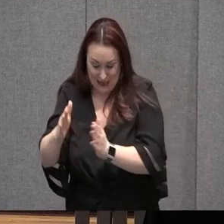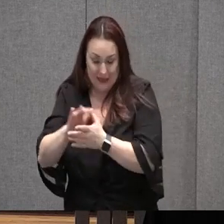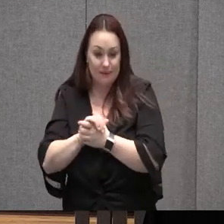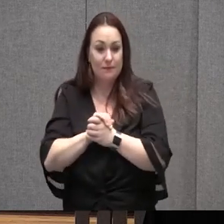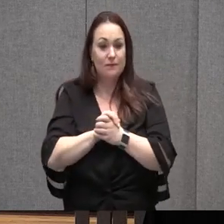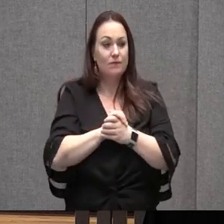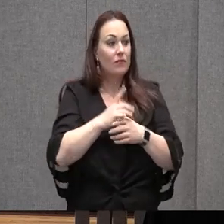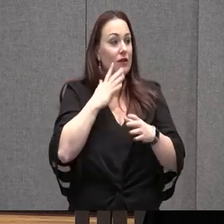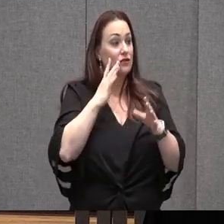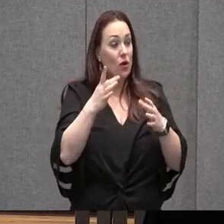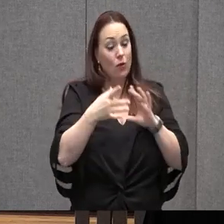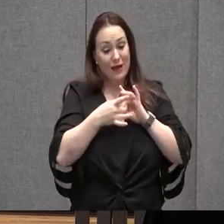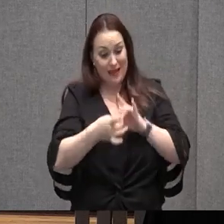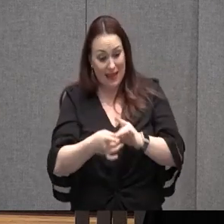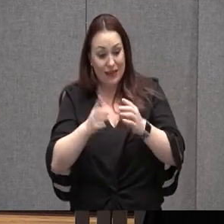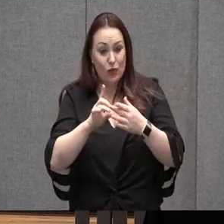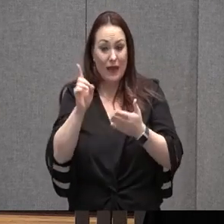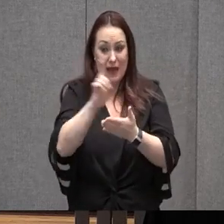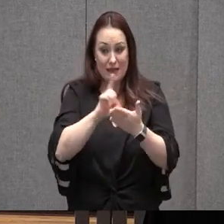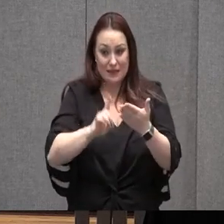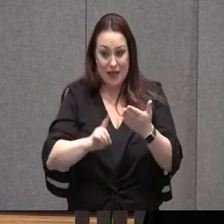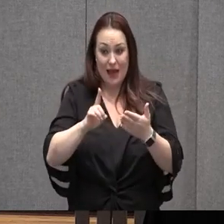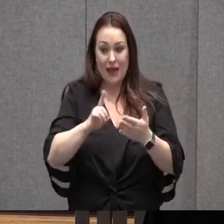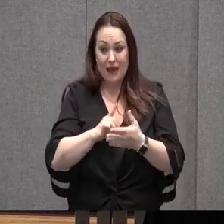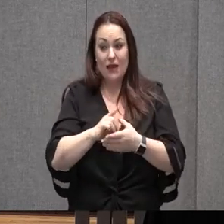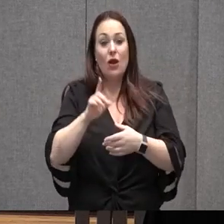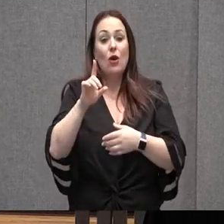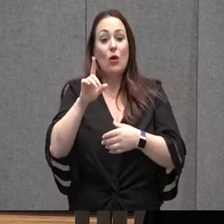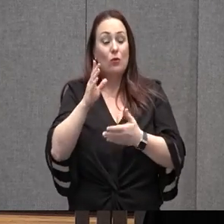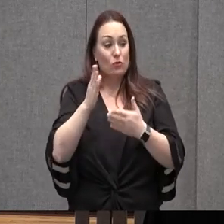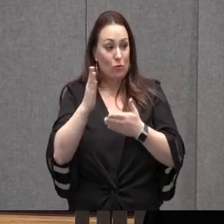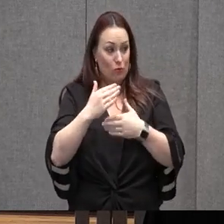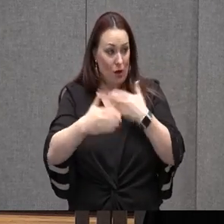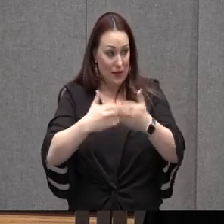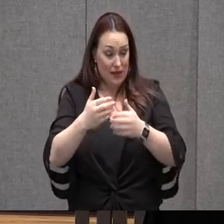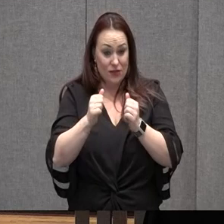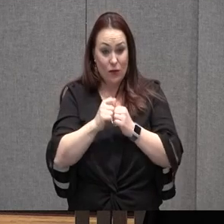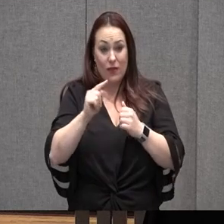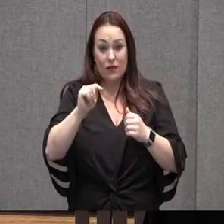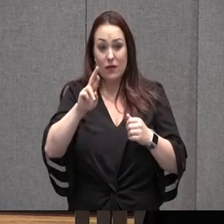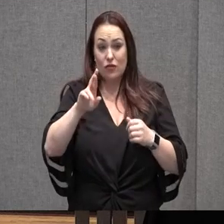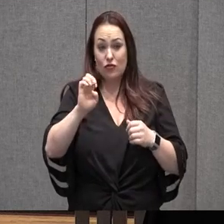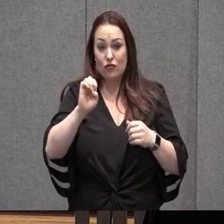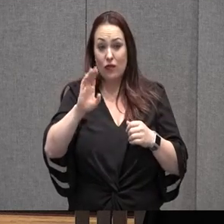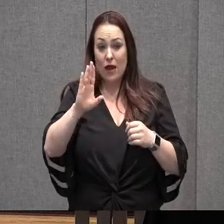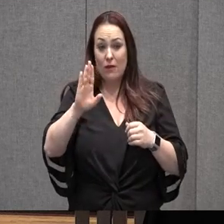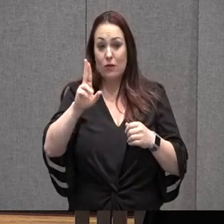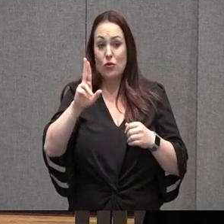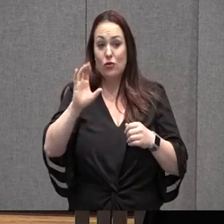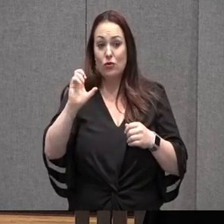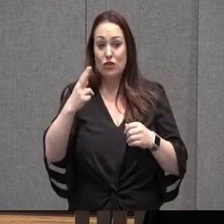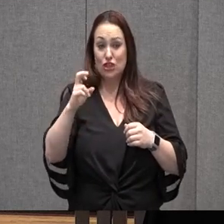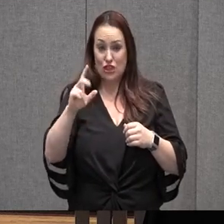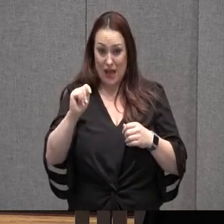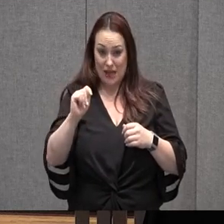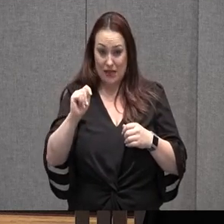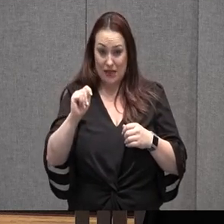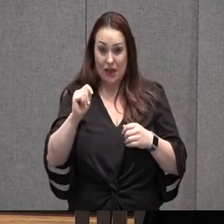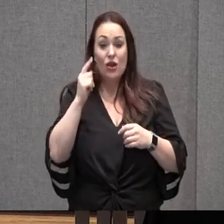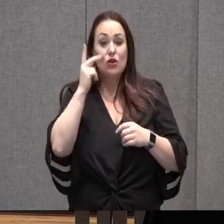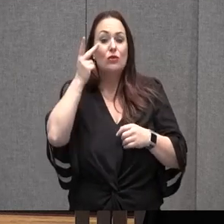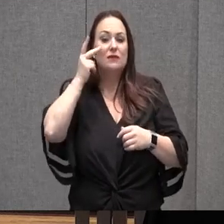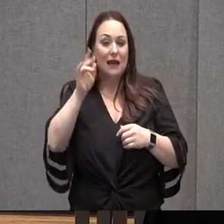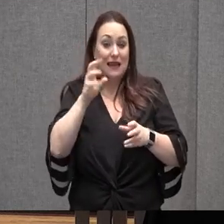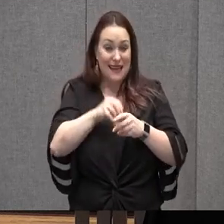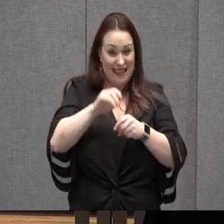the trebuchet, what's really neat about them is, and you see it in those pictures, or you don't see it in those